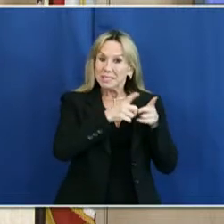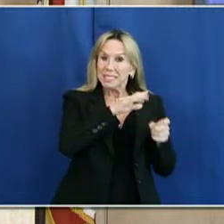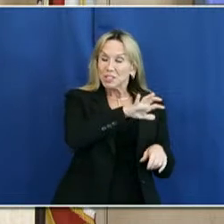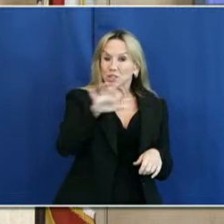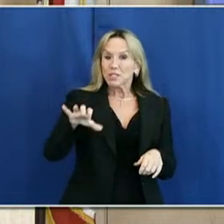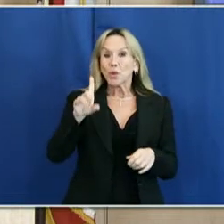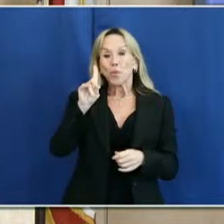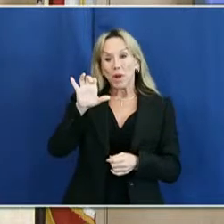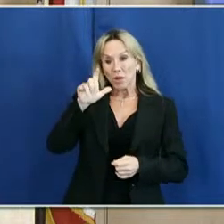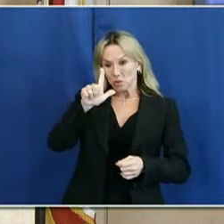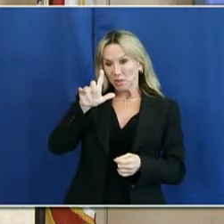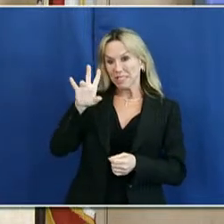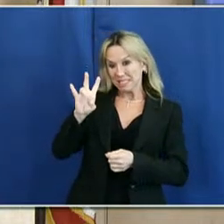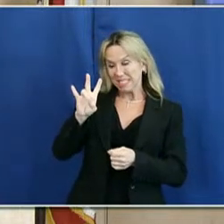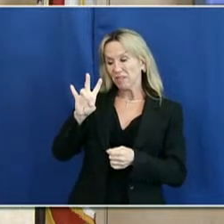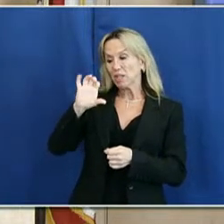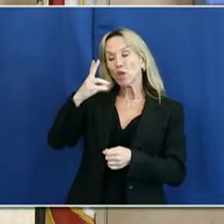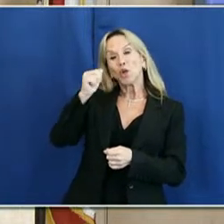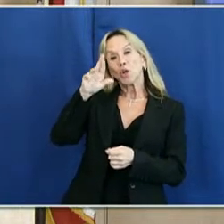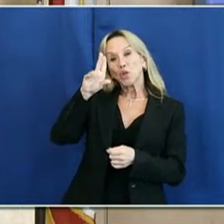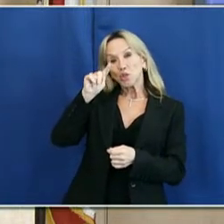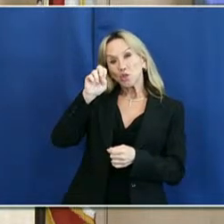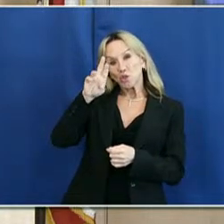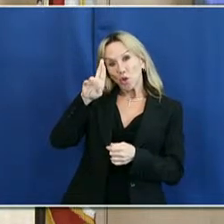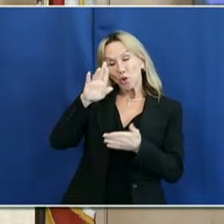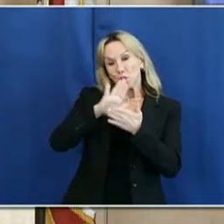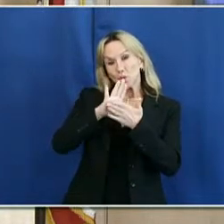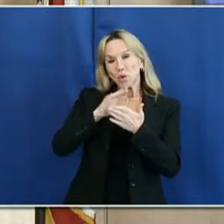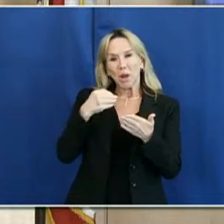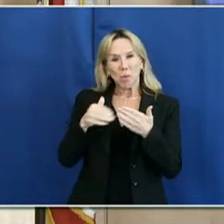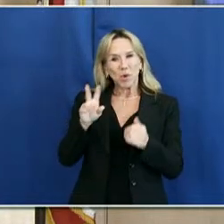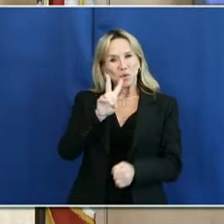charter schools, and nearly 200 private schools.